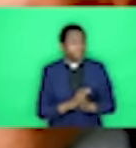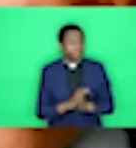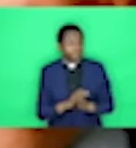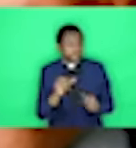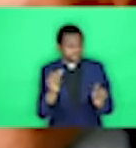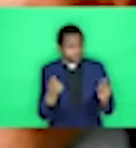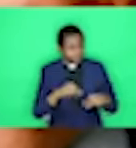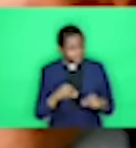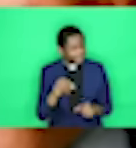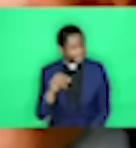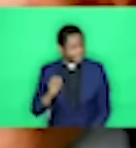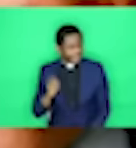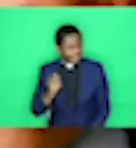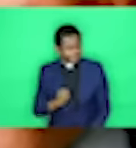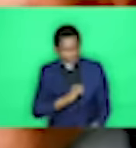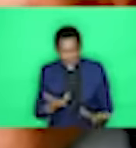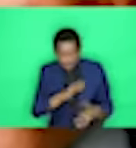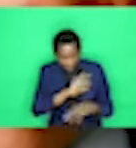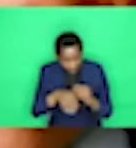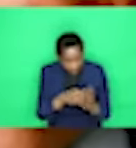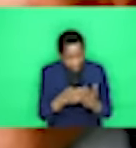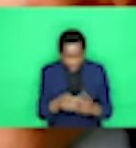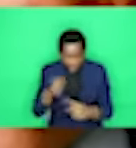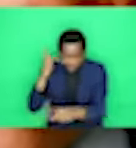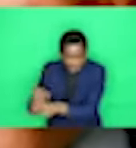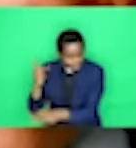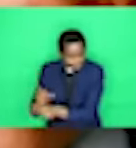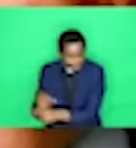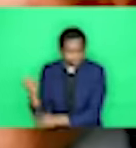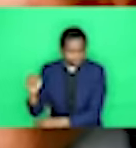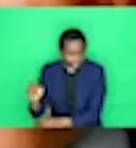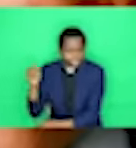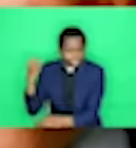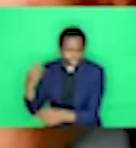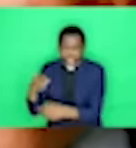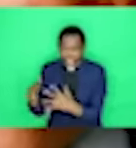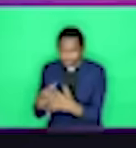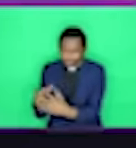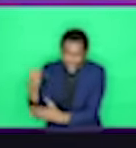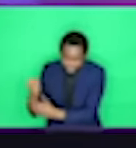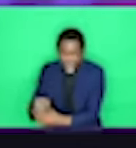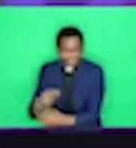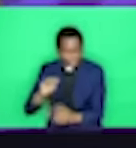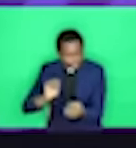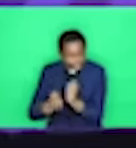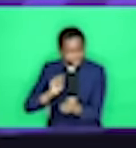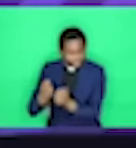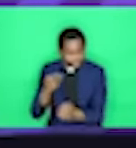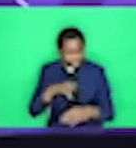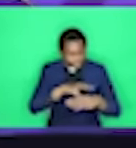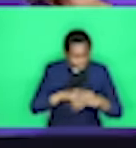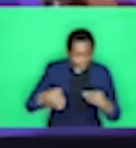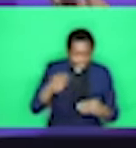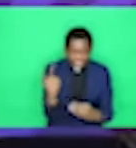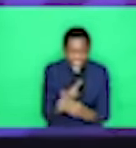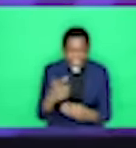hoarding the dollars, it will rise. Obia bomodin so be sesa ni sika FCDs akọ dollar brochure sika mu na